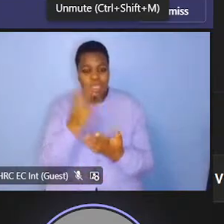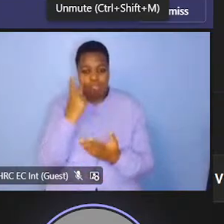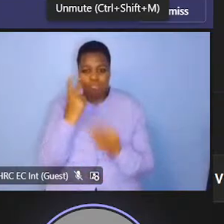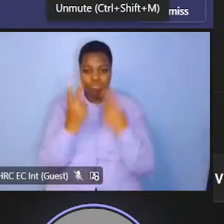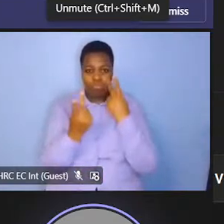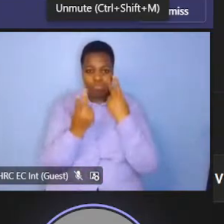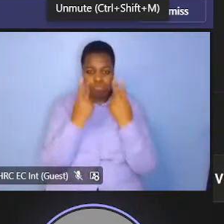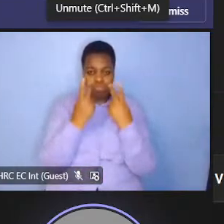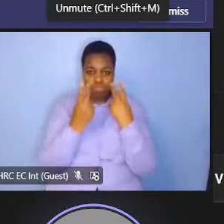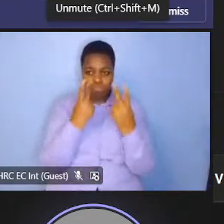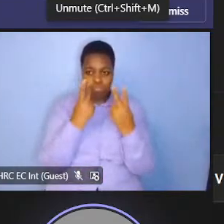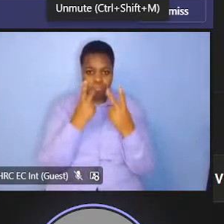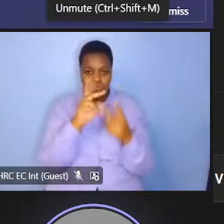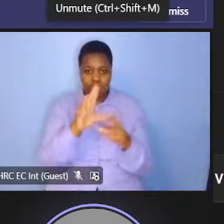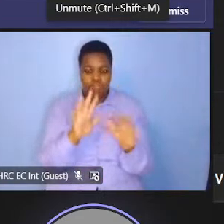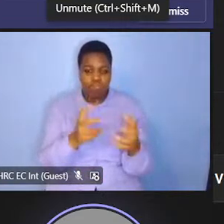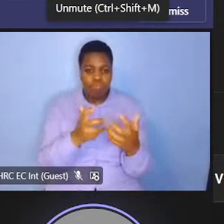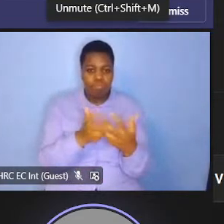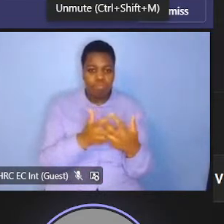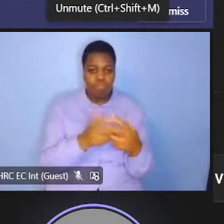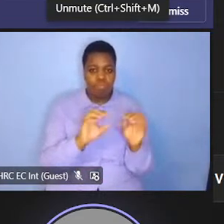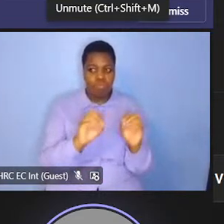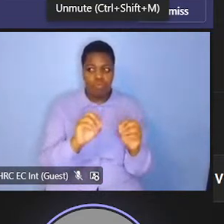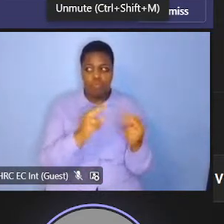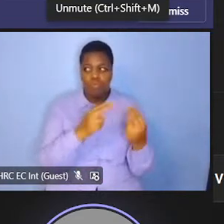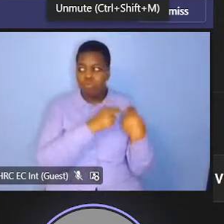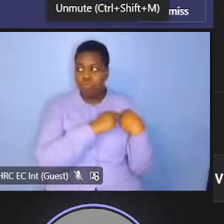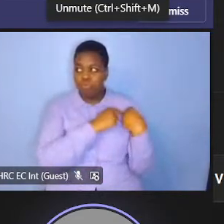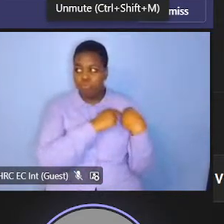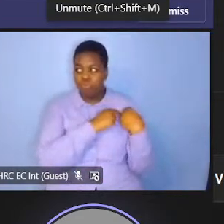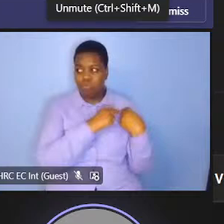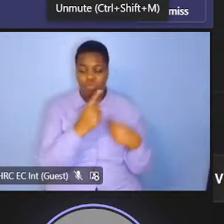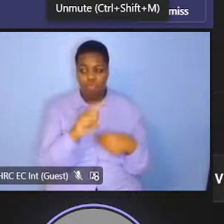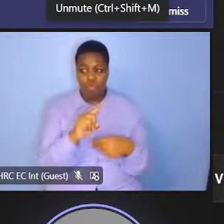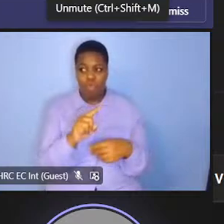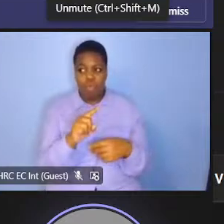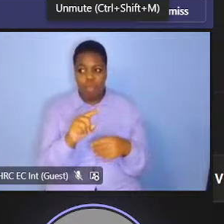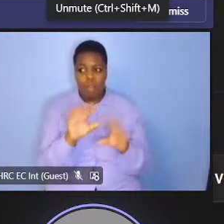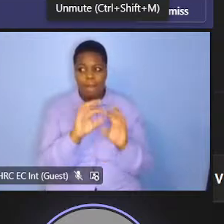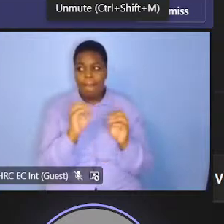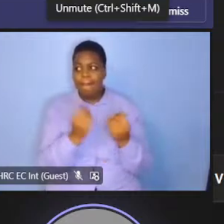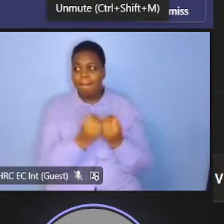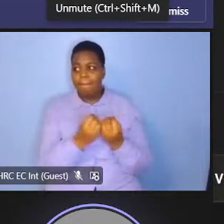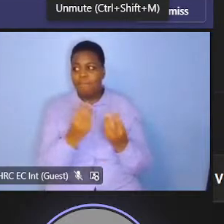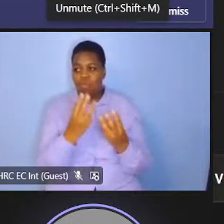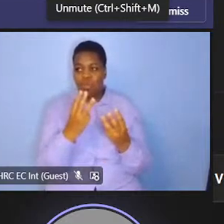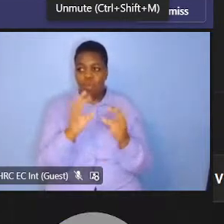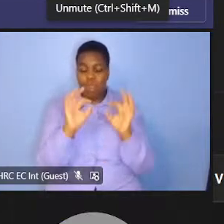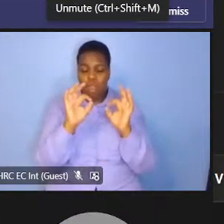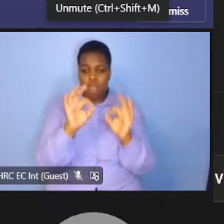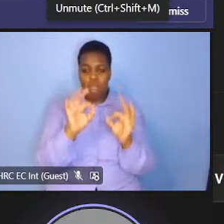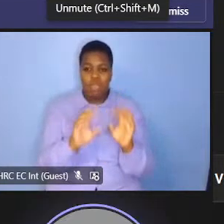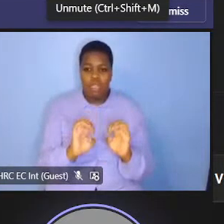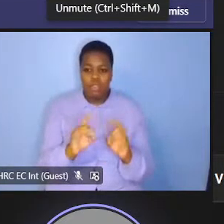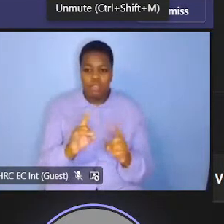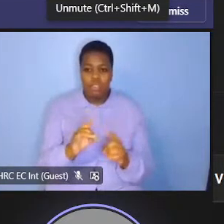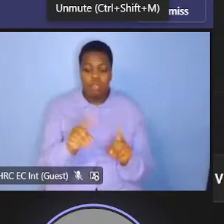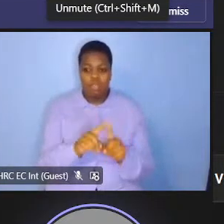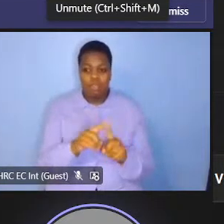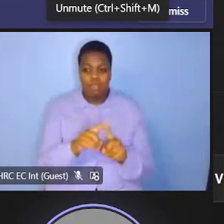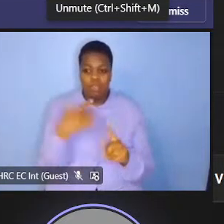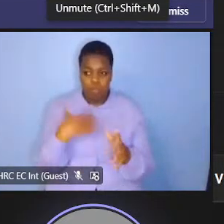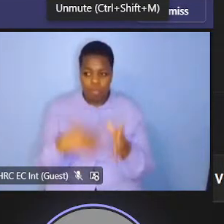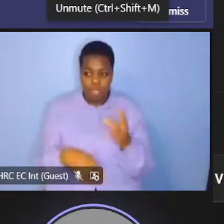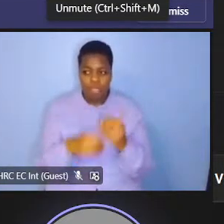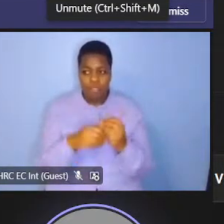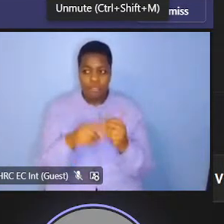multiple organs of state are responsible for realization of the right to education. In addition, the